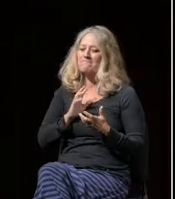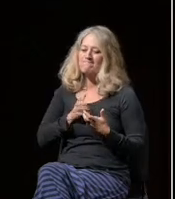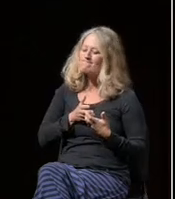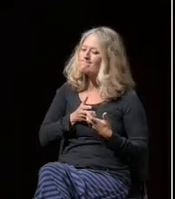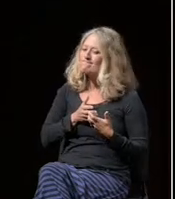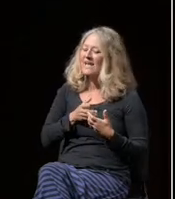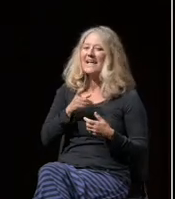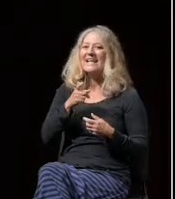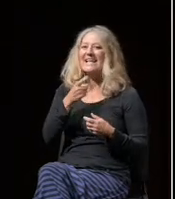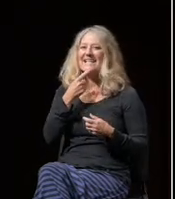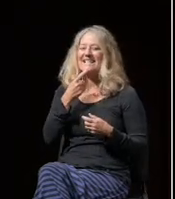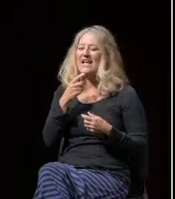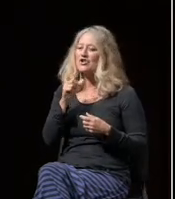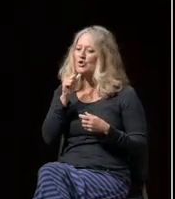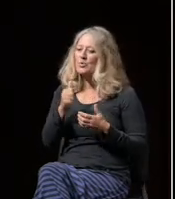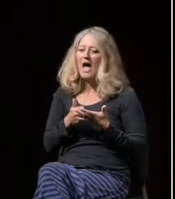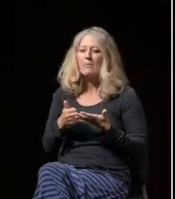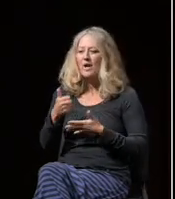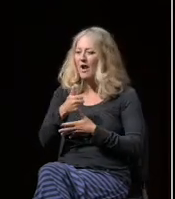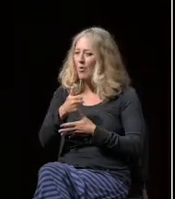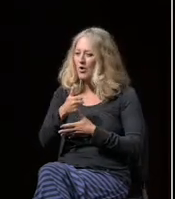he says, do not prioritize